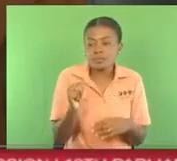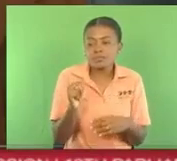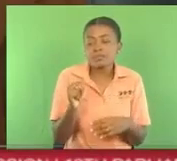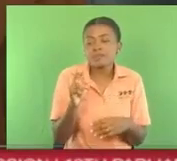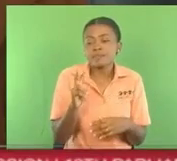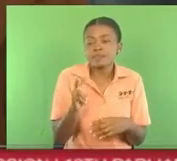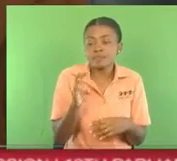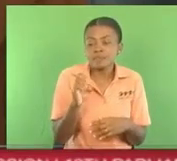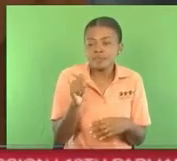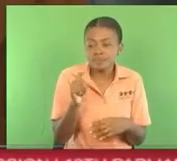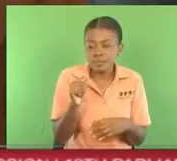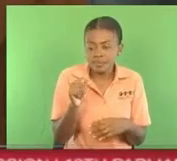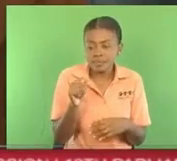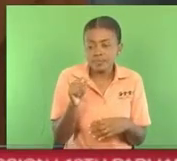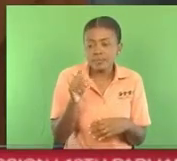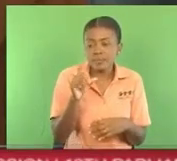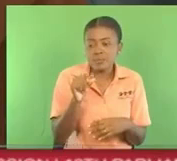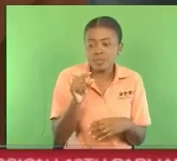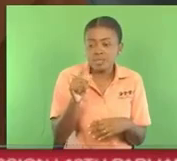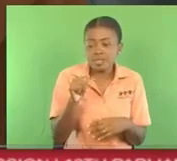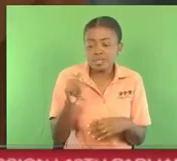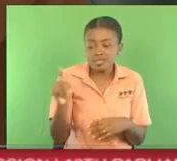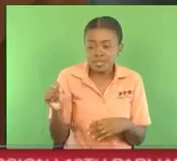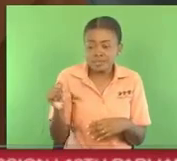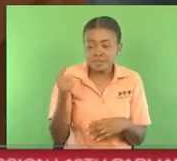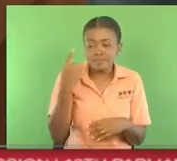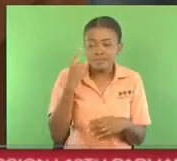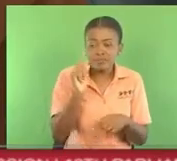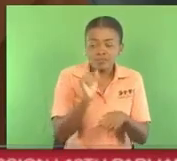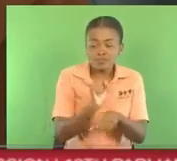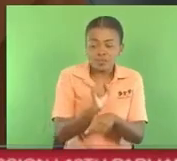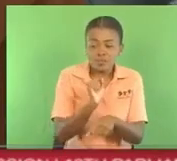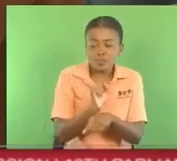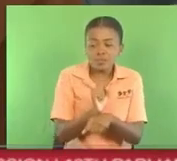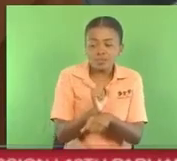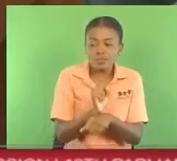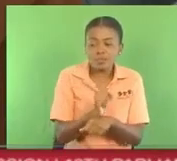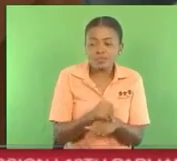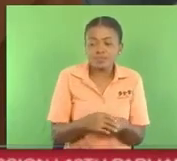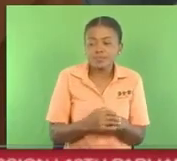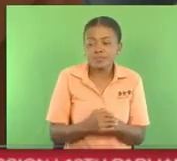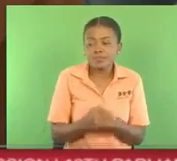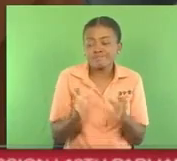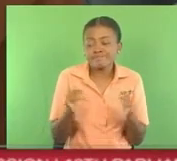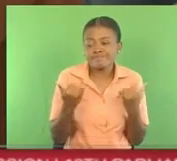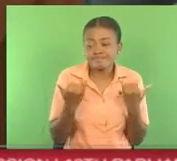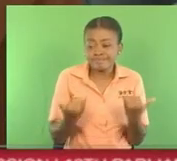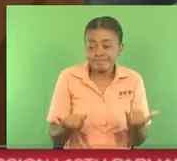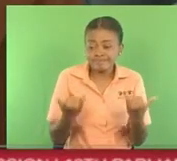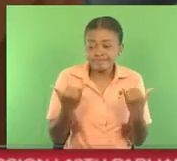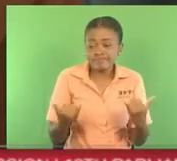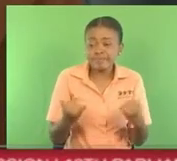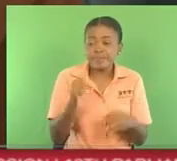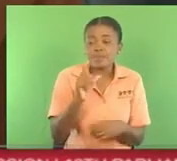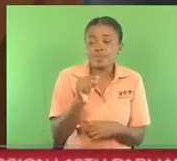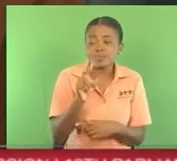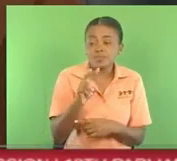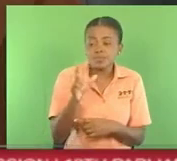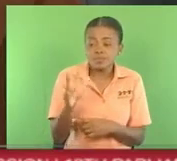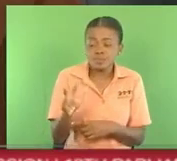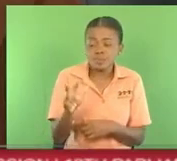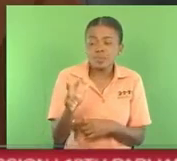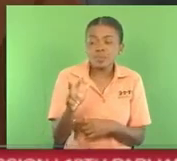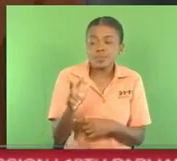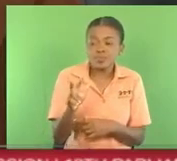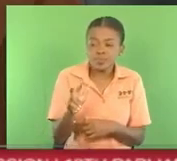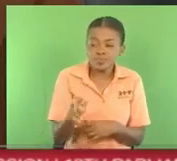Investment Directorate in the Ministry of Trade and Industry, to the extent where we closed in fiscal 2023 in terms of